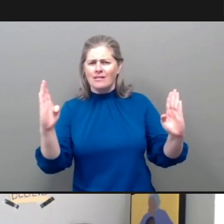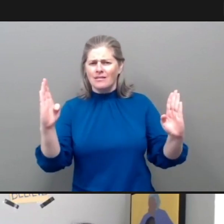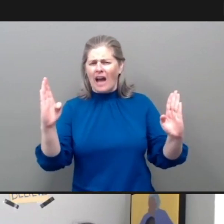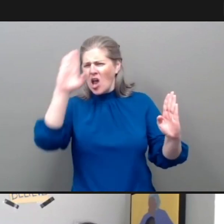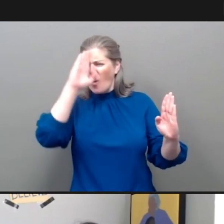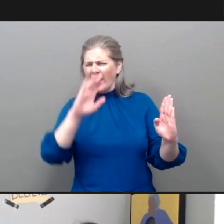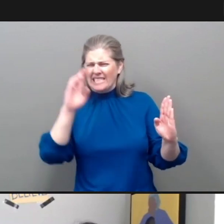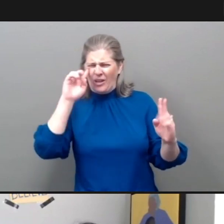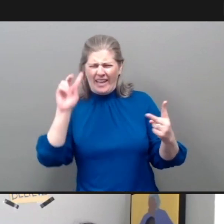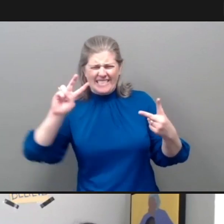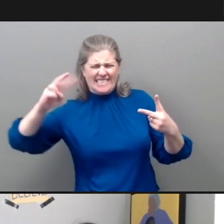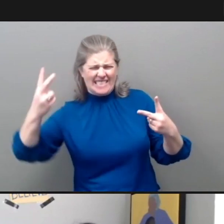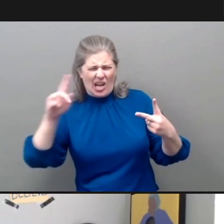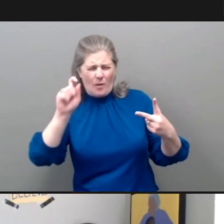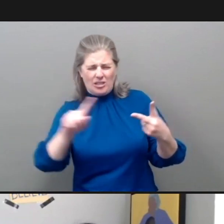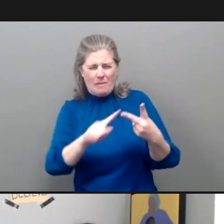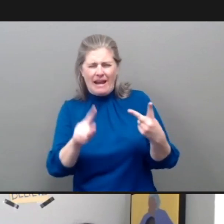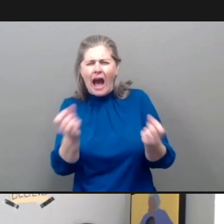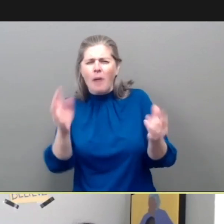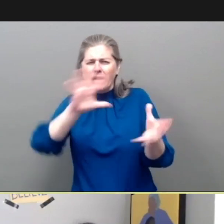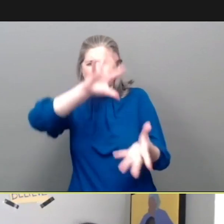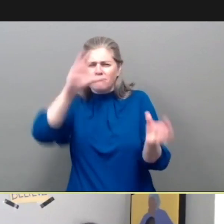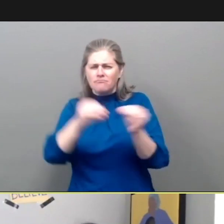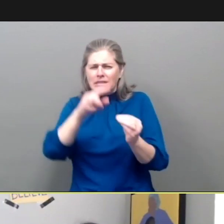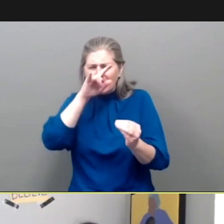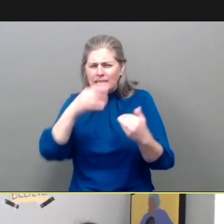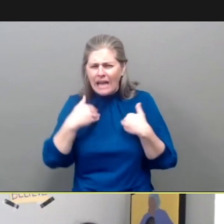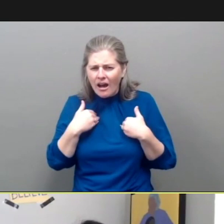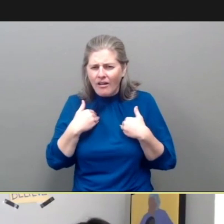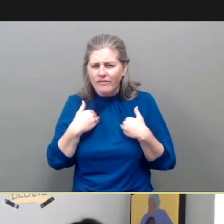like a second question, but it's not. It's